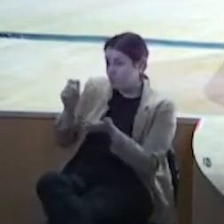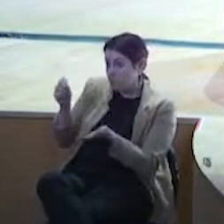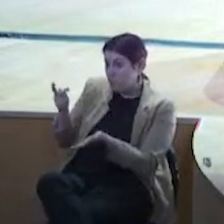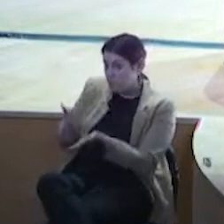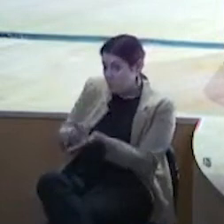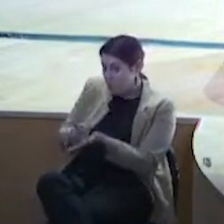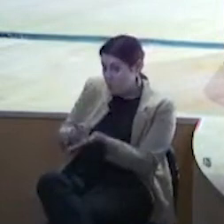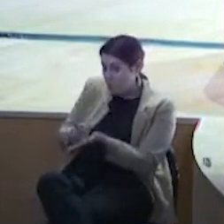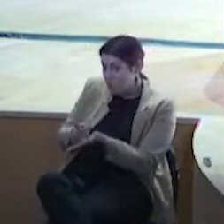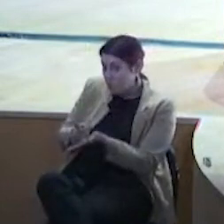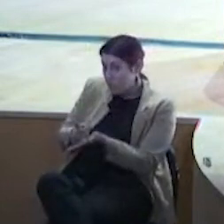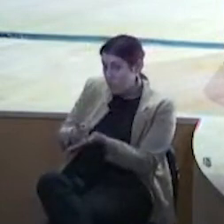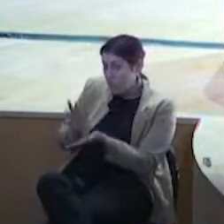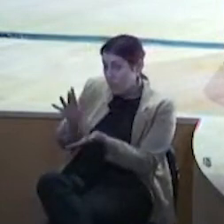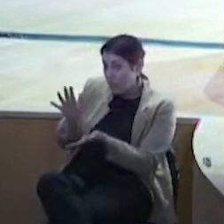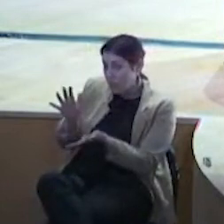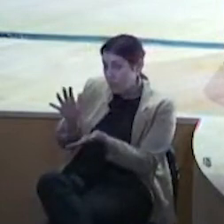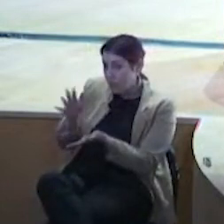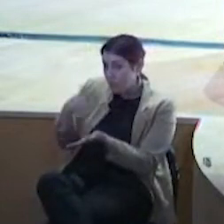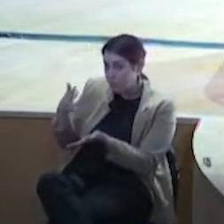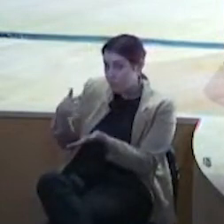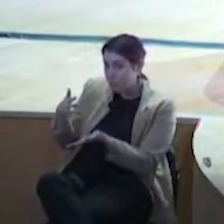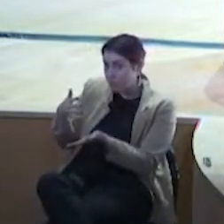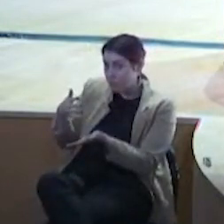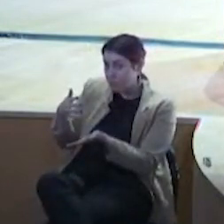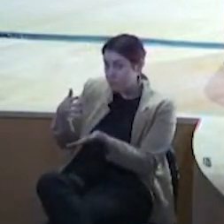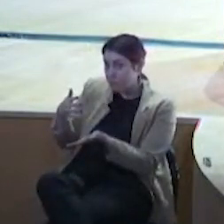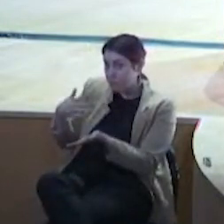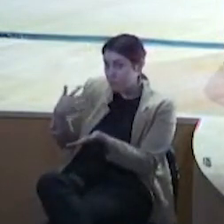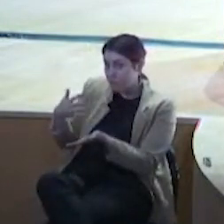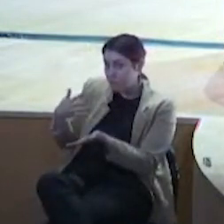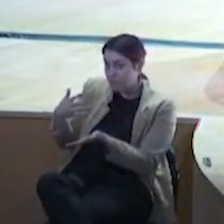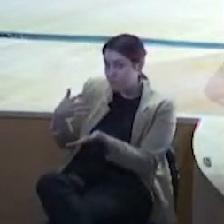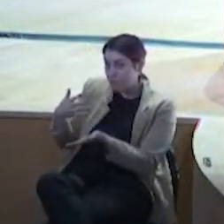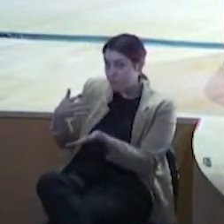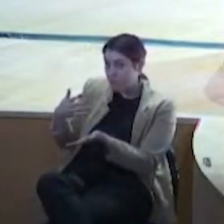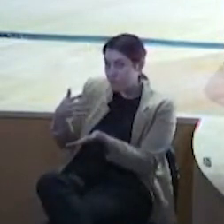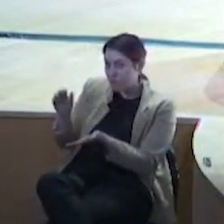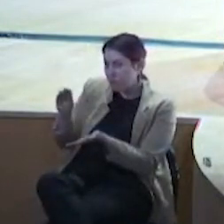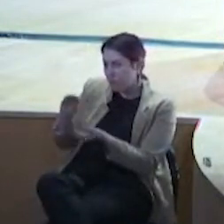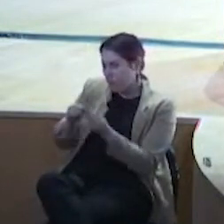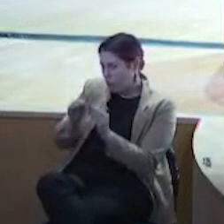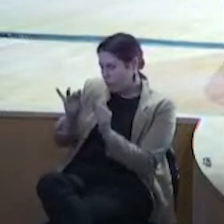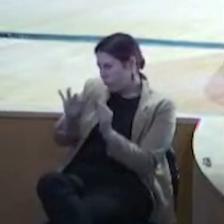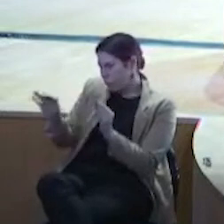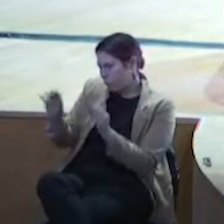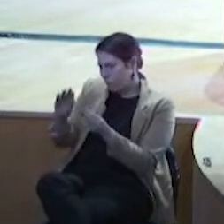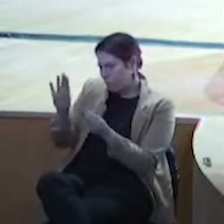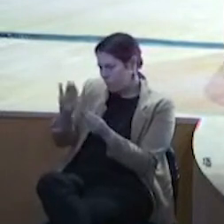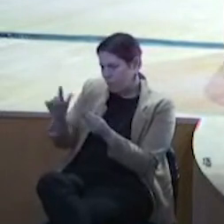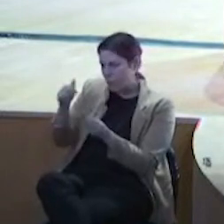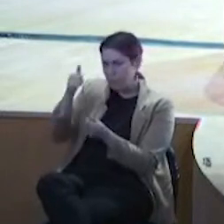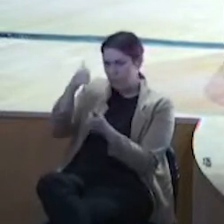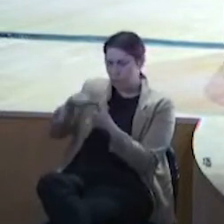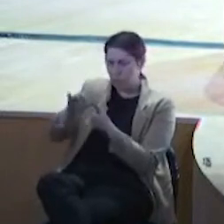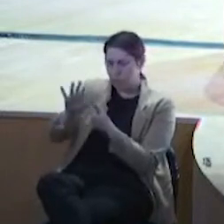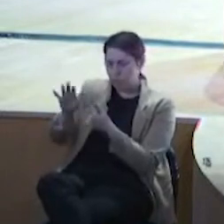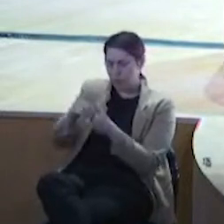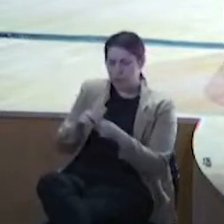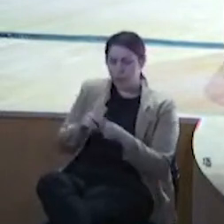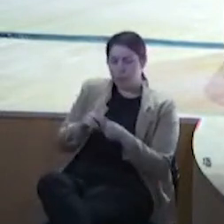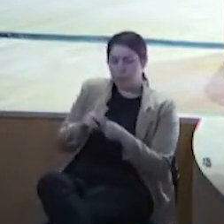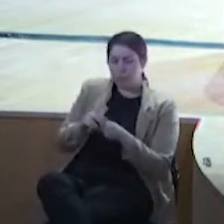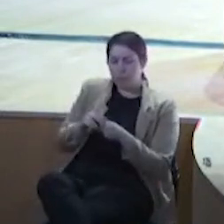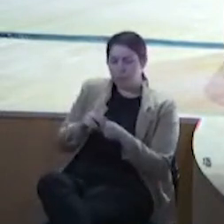13, don't quote me on that, or 3308, I believe is our bill, but I might be wrong.